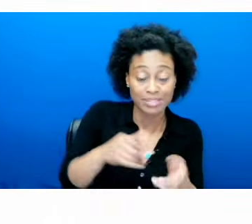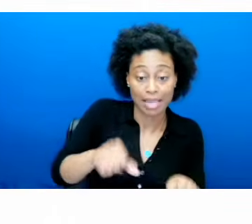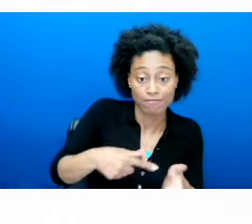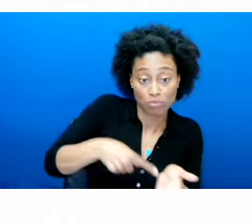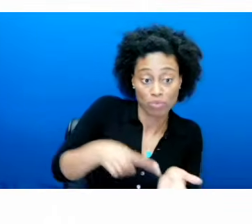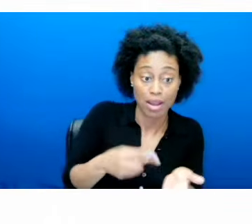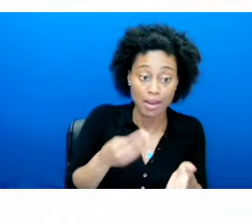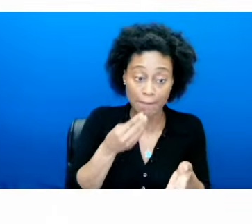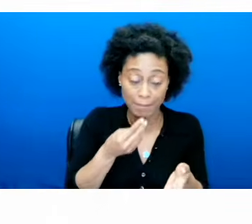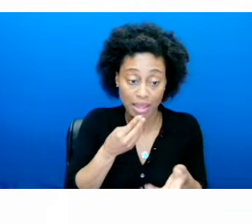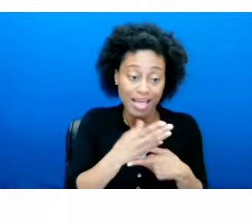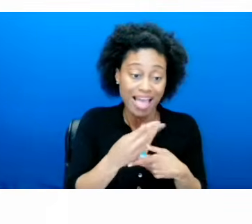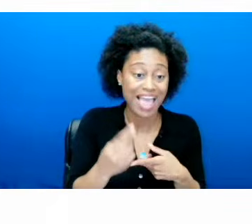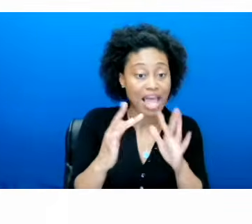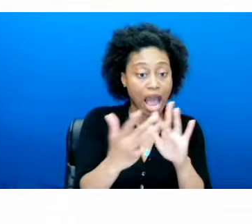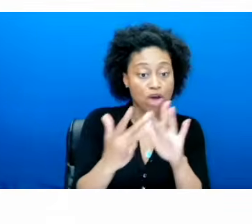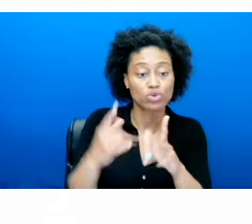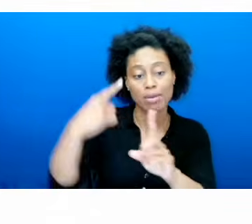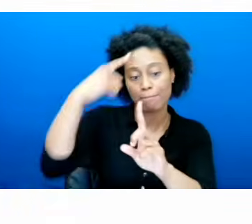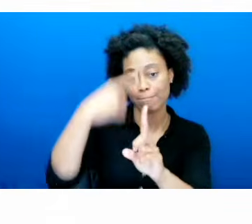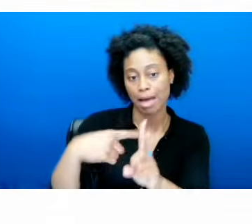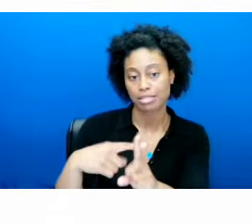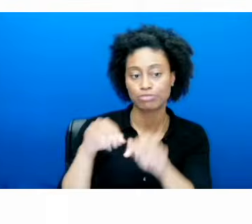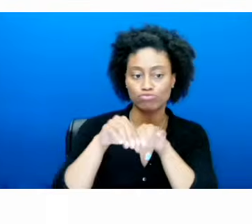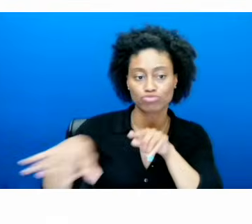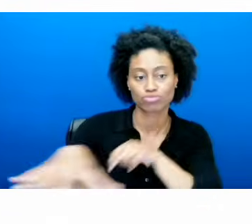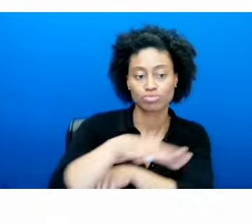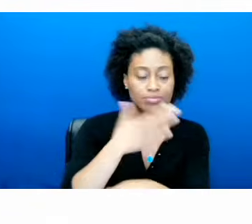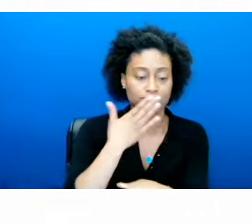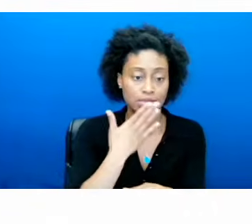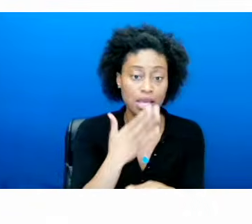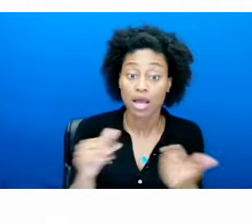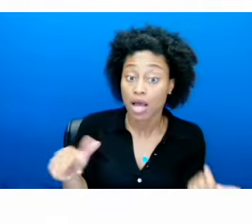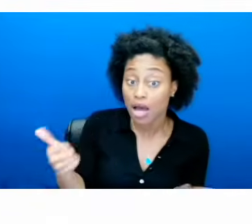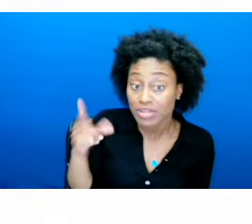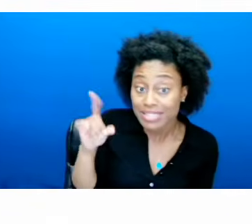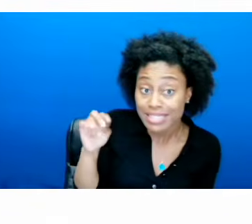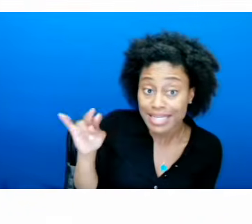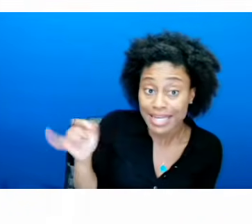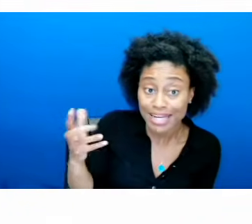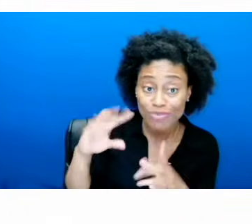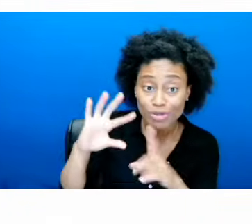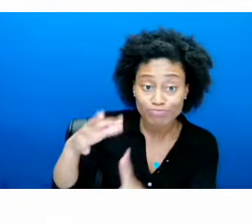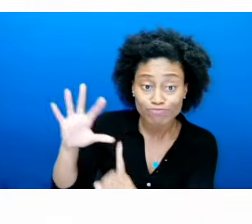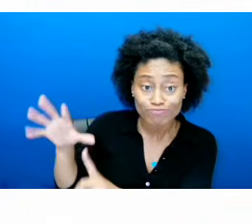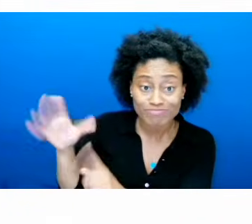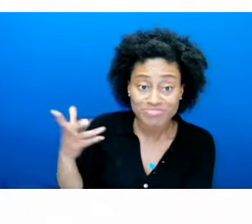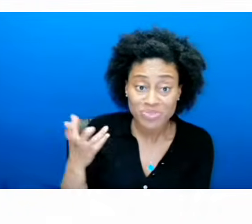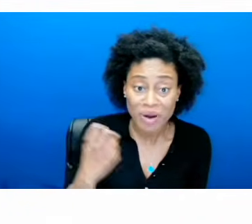positivity. Are there any more shout outs we want to feature, Danni?